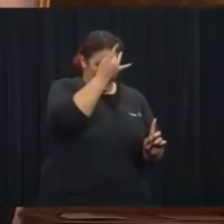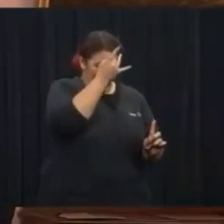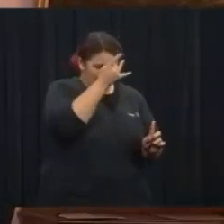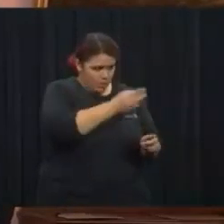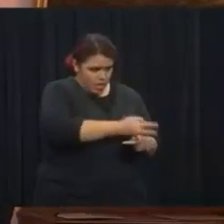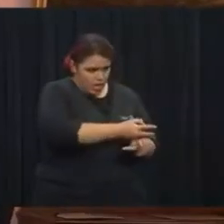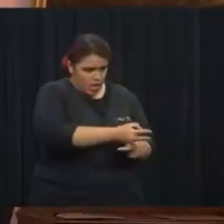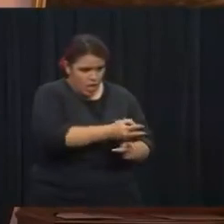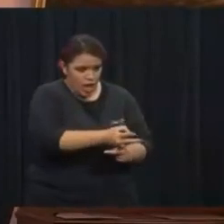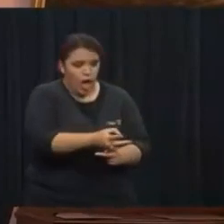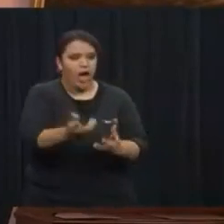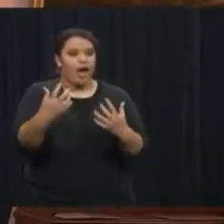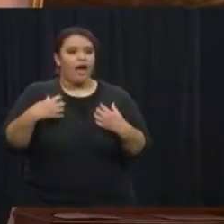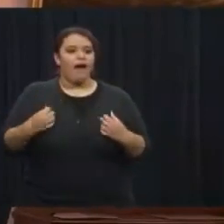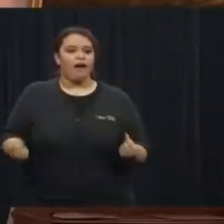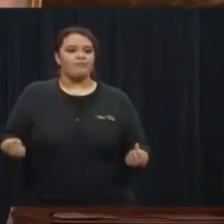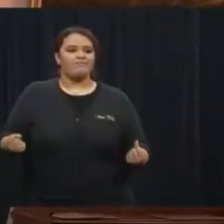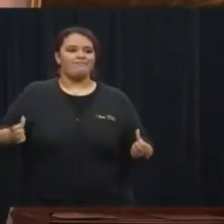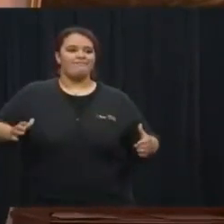they're considered priority, right?